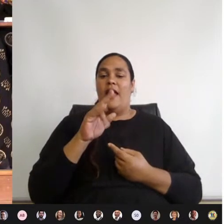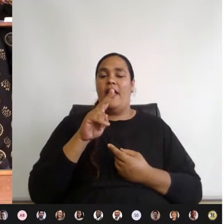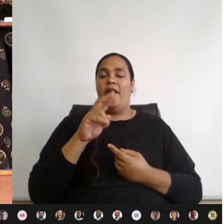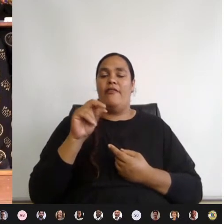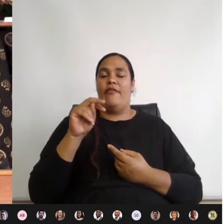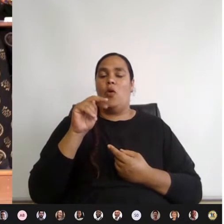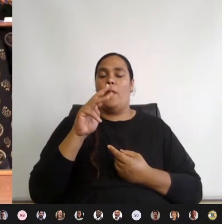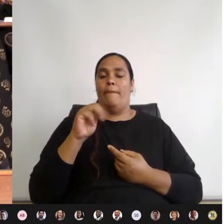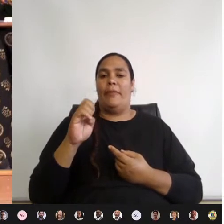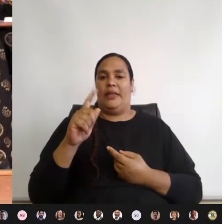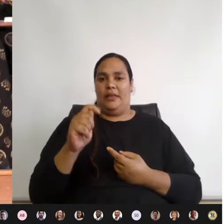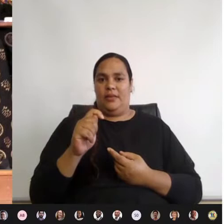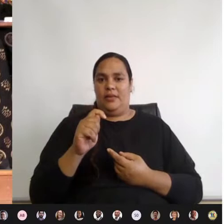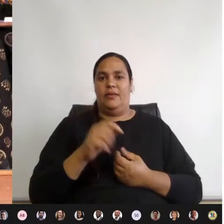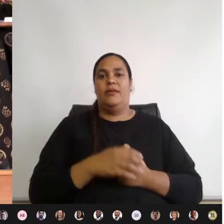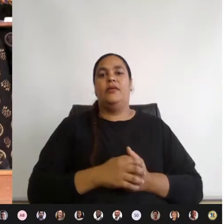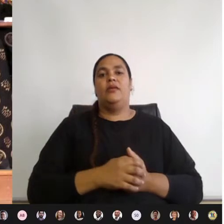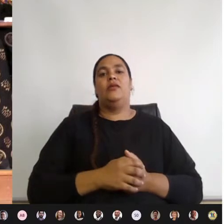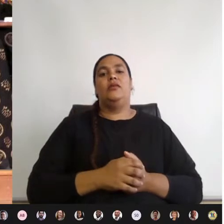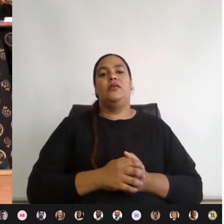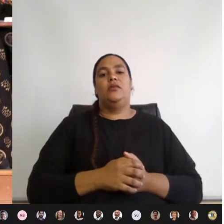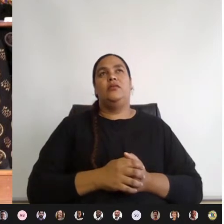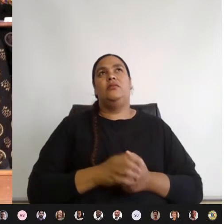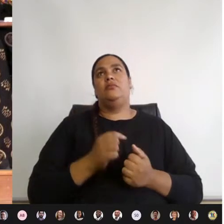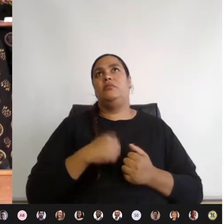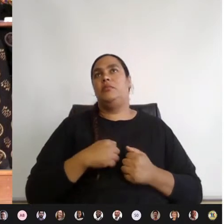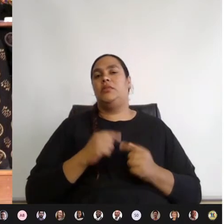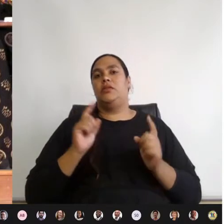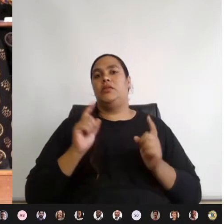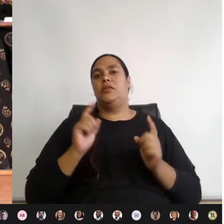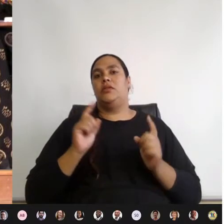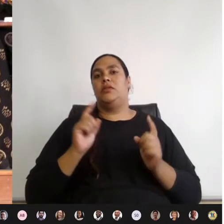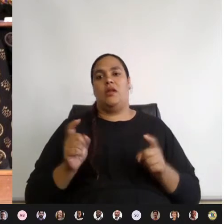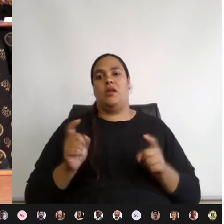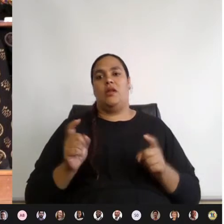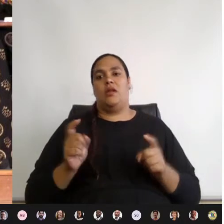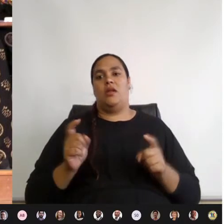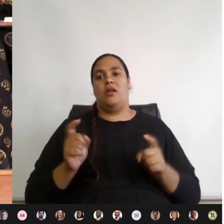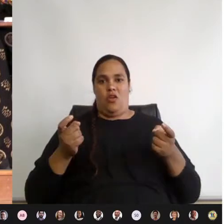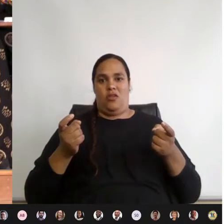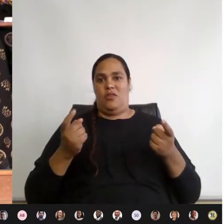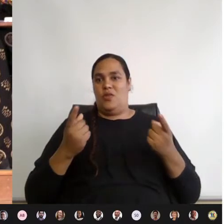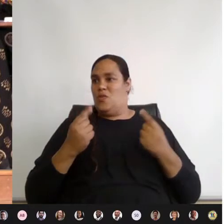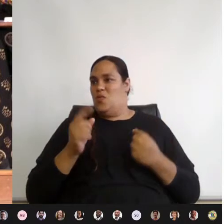And I cannot do what you say,